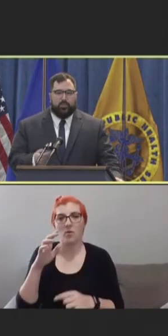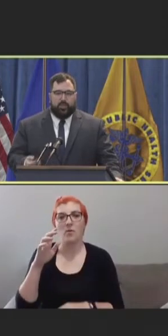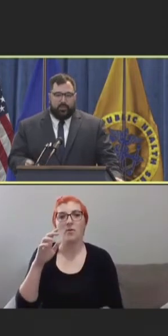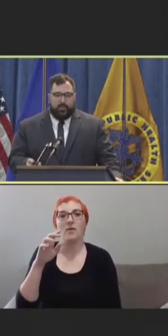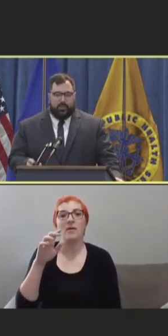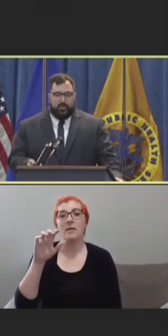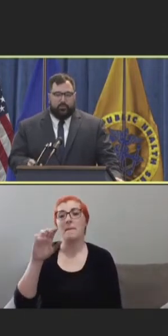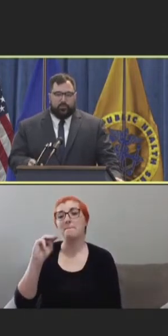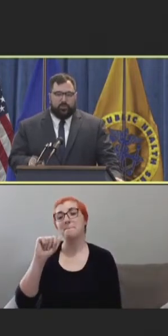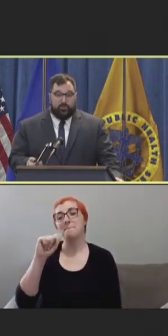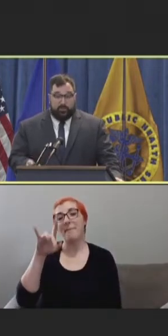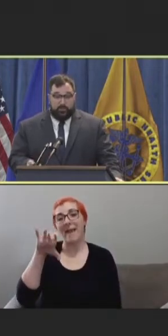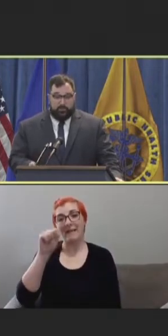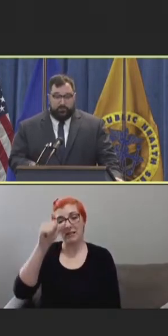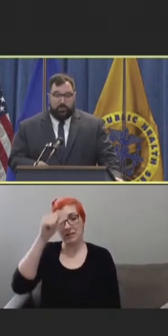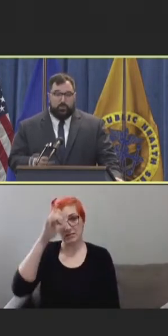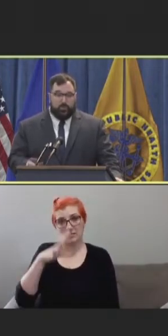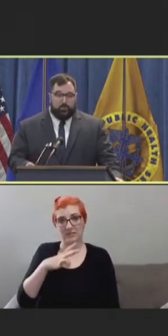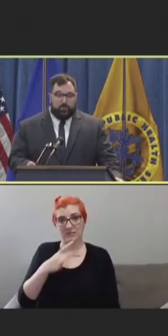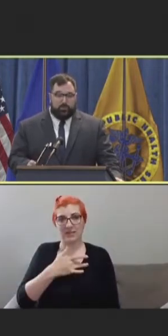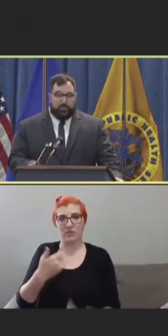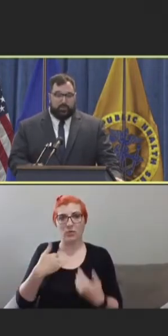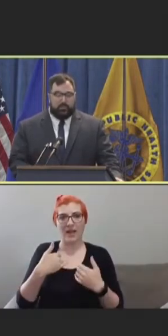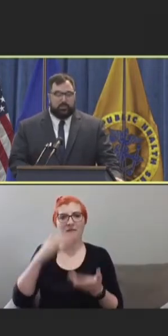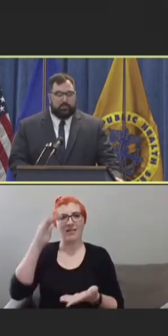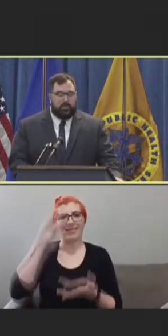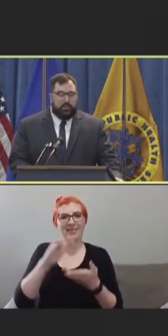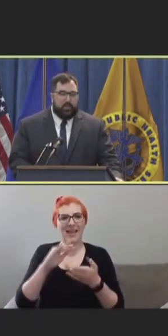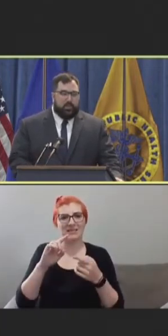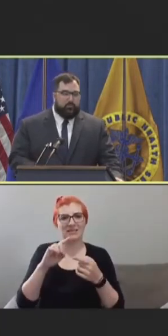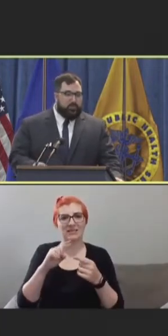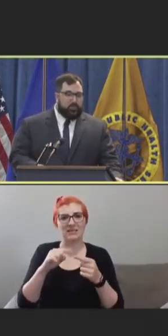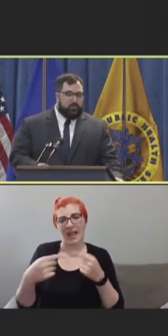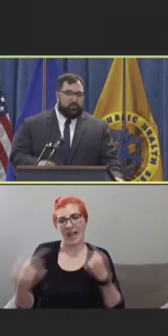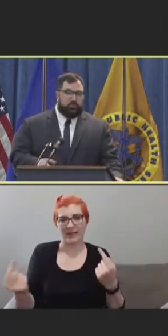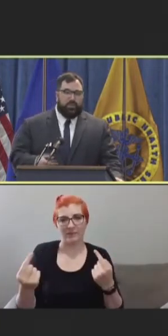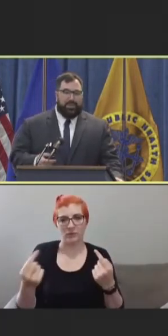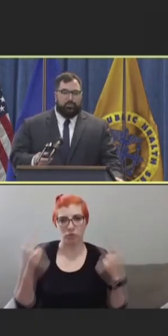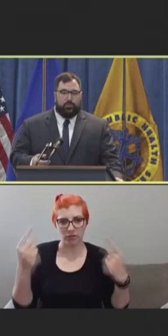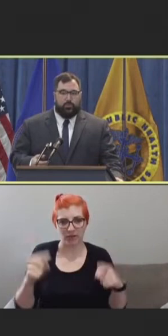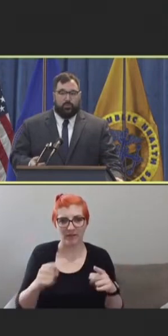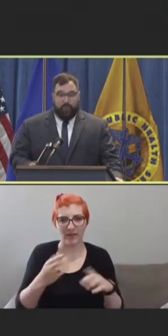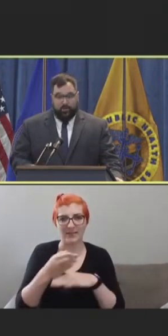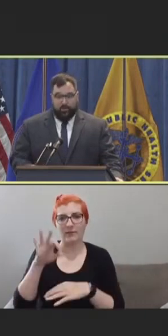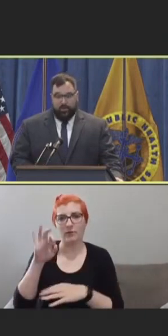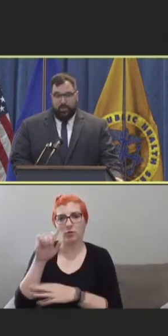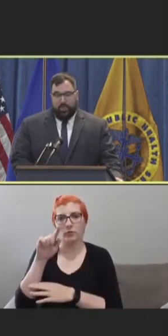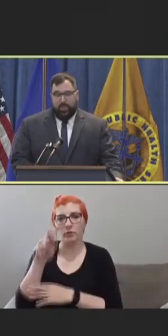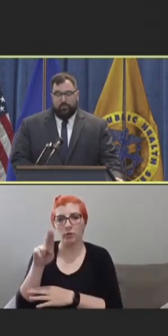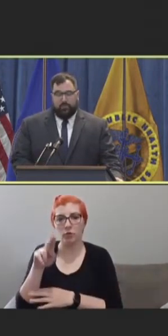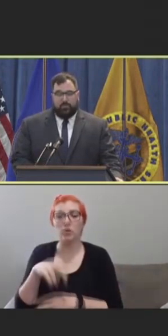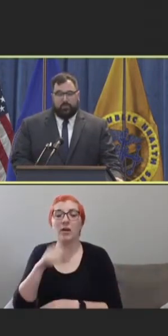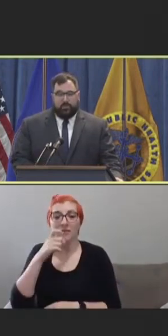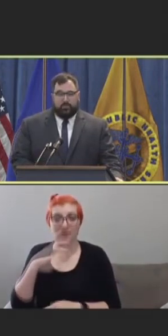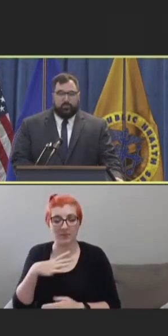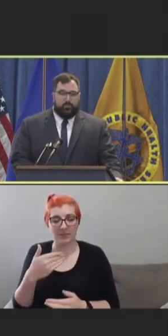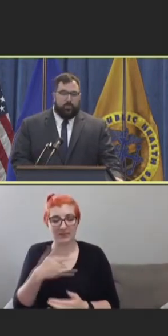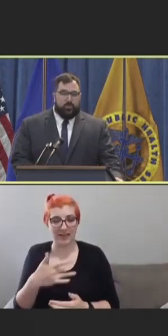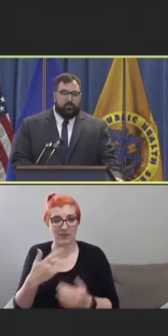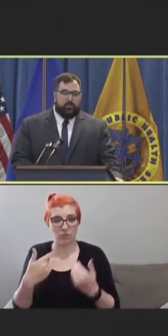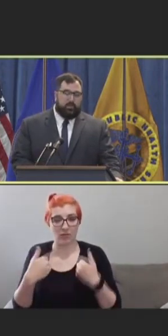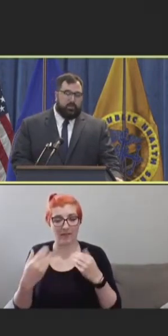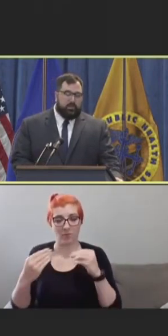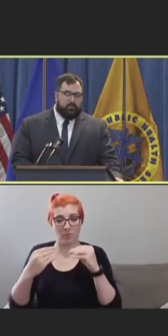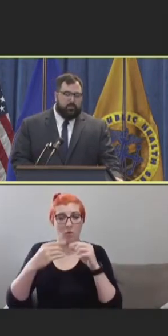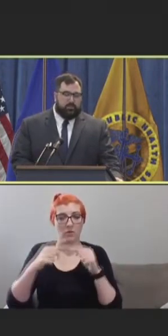have less adverse events following influenza vaccines. Females tend to have greater adverse events